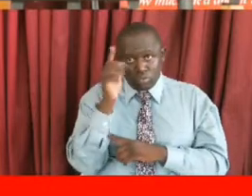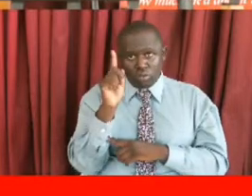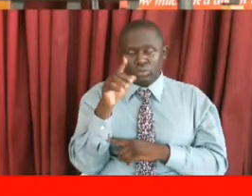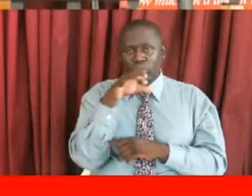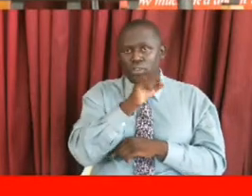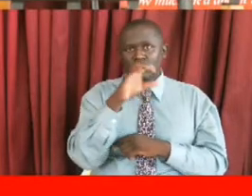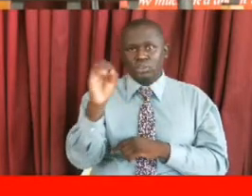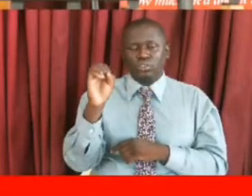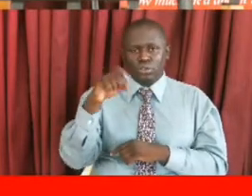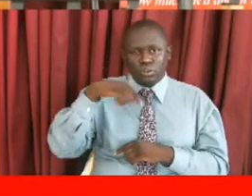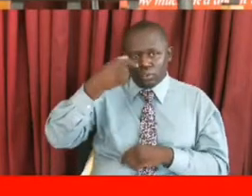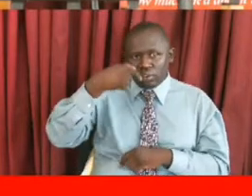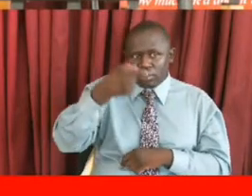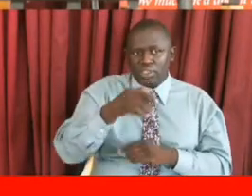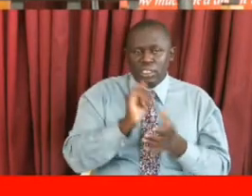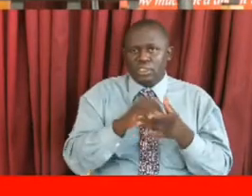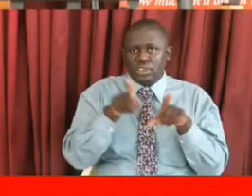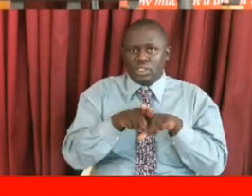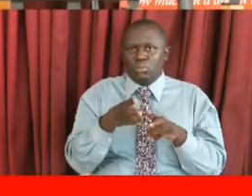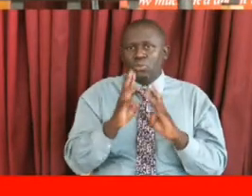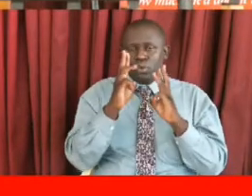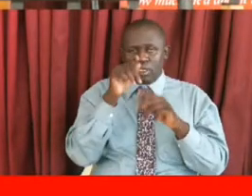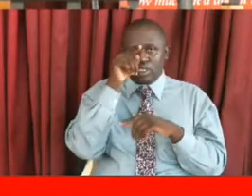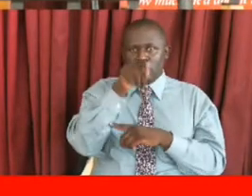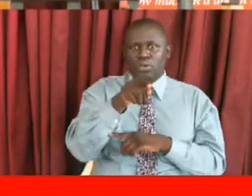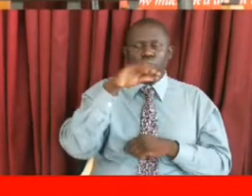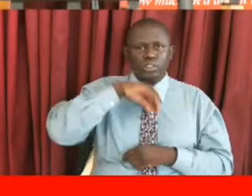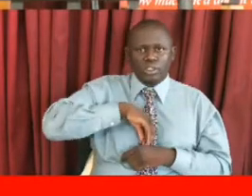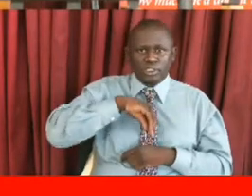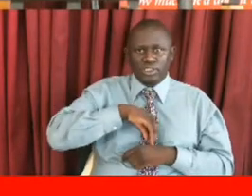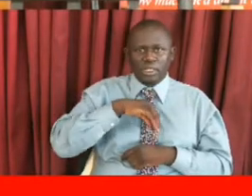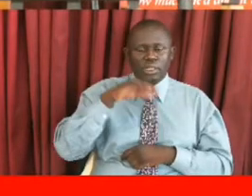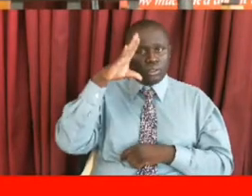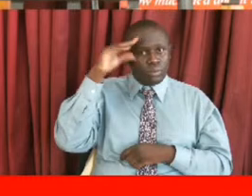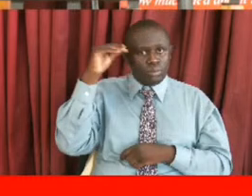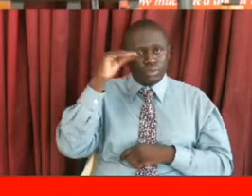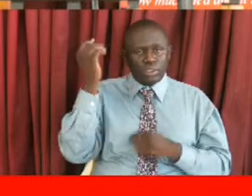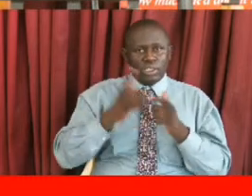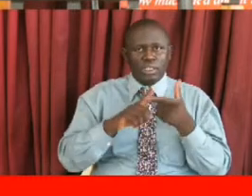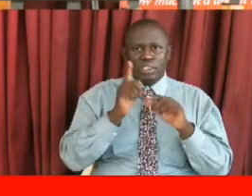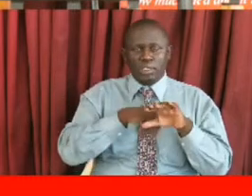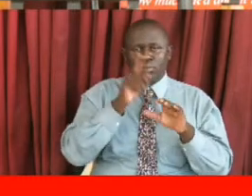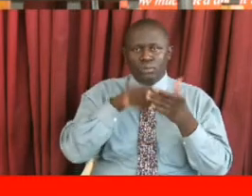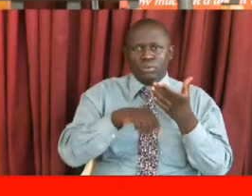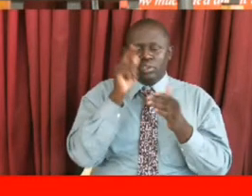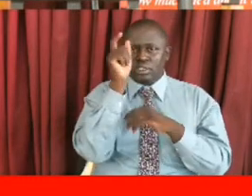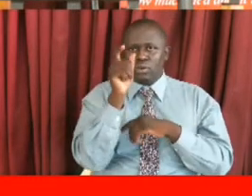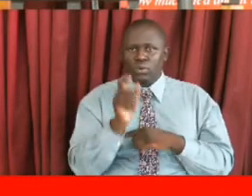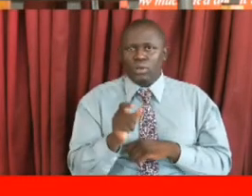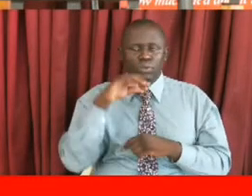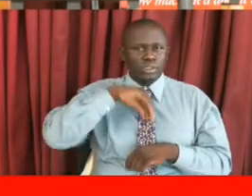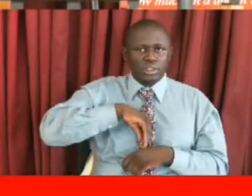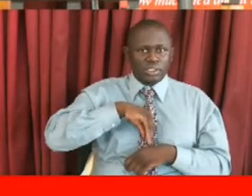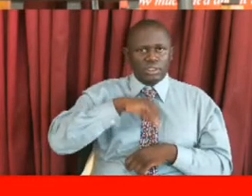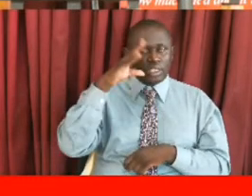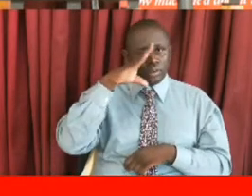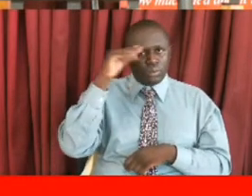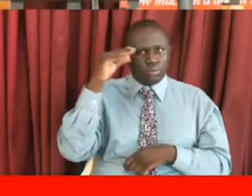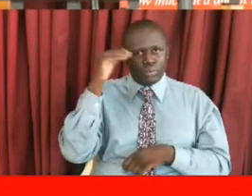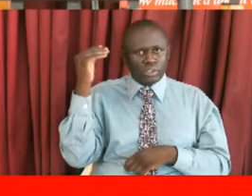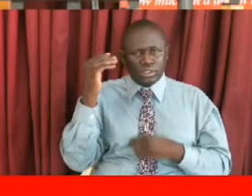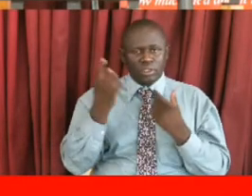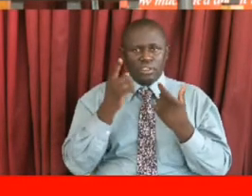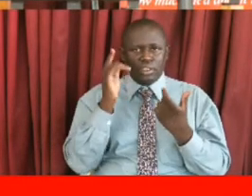says like he was in Moses when the word was in Moses was God